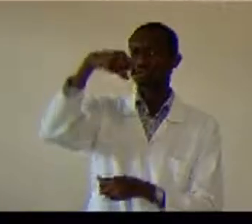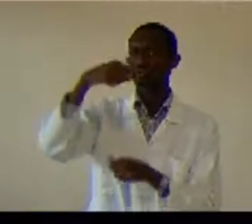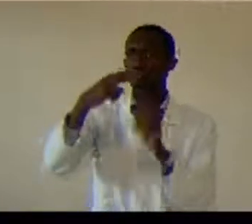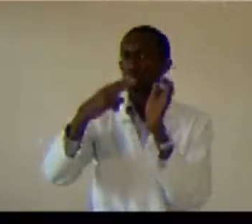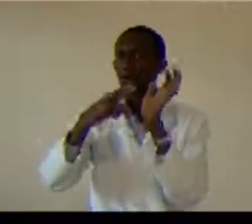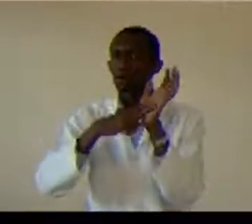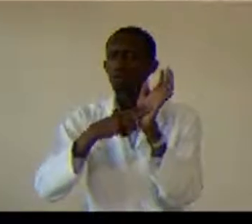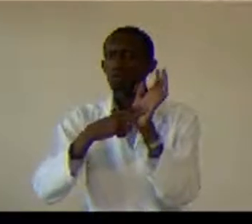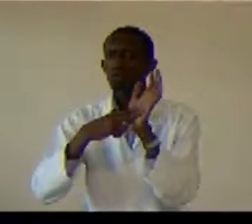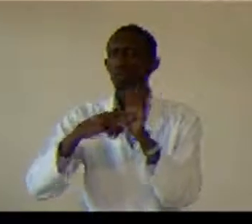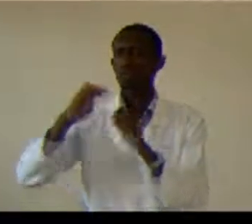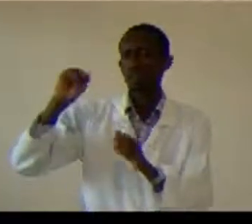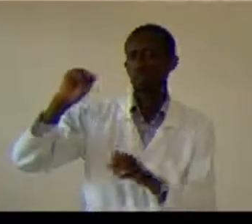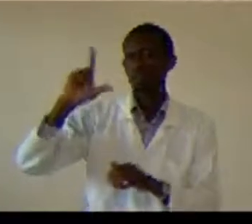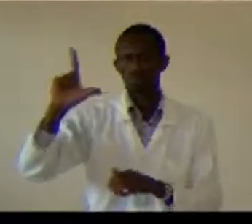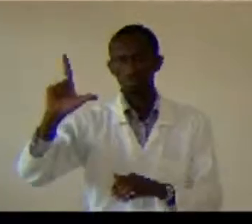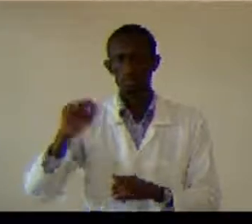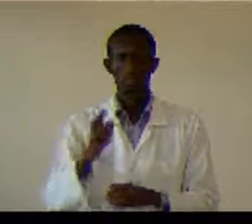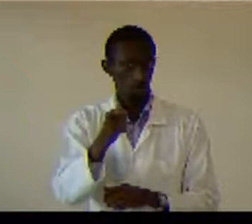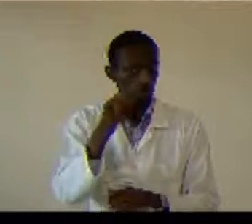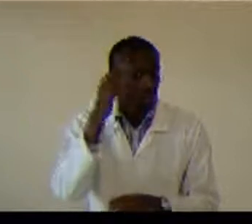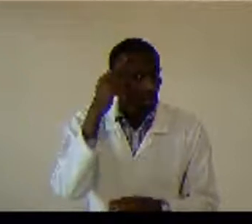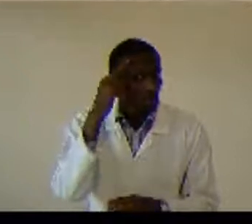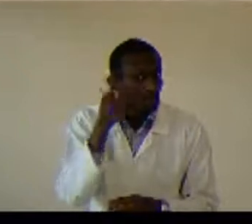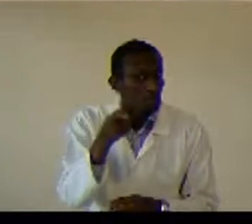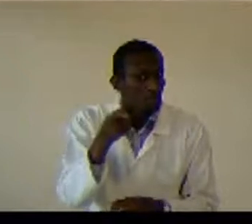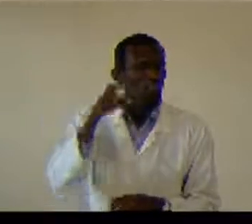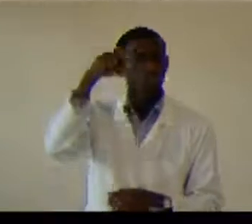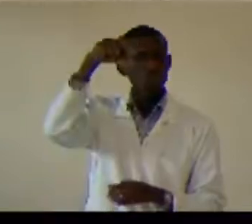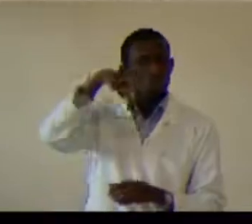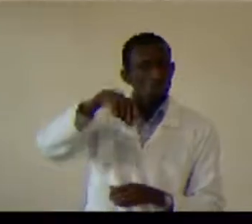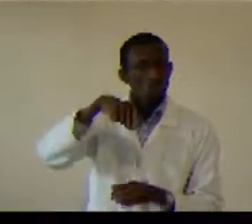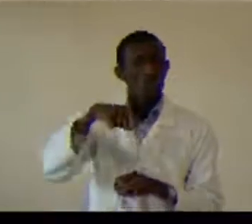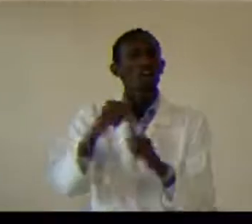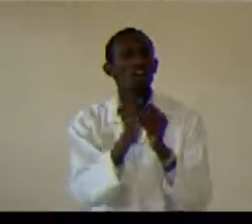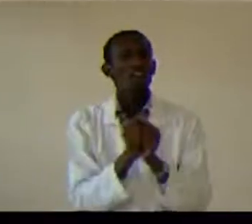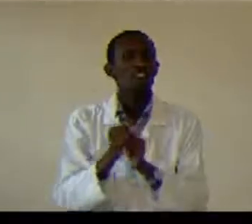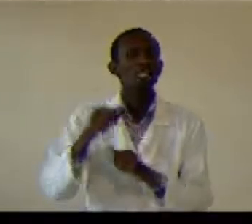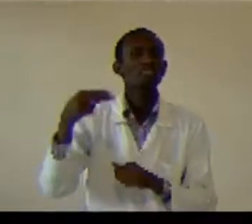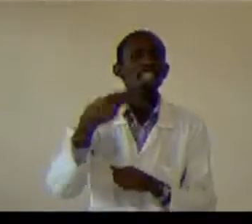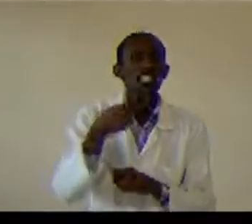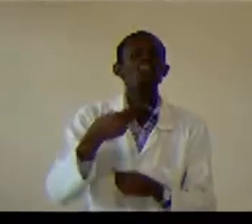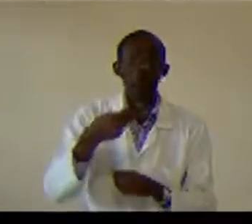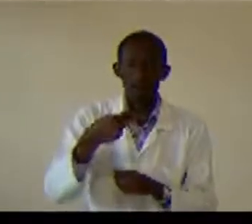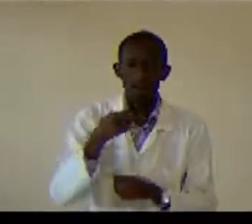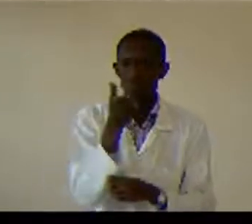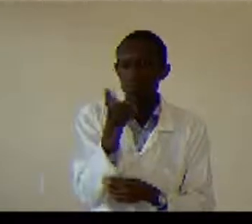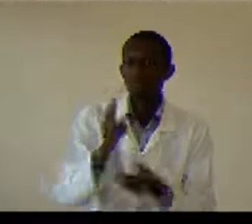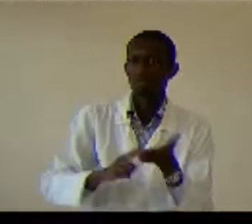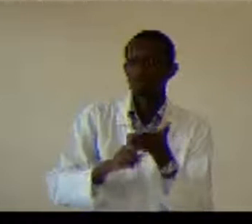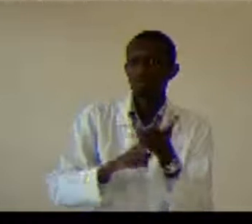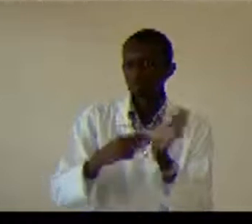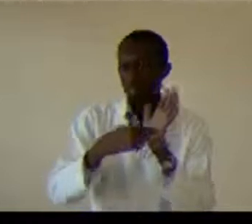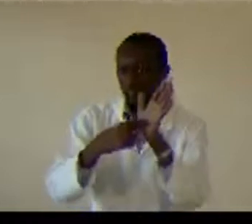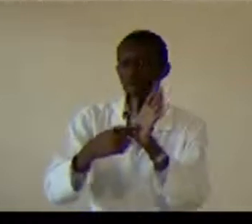mL, the same thing. Remember, Q and H can be used to represent quantity of heat.